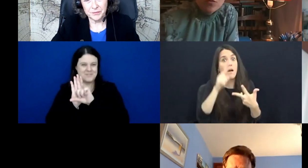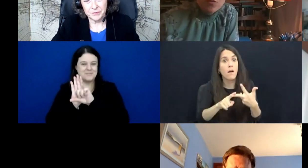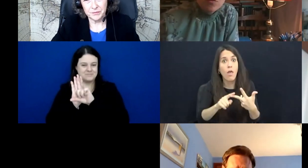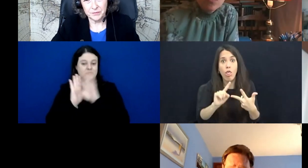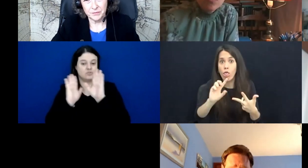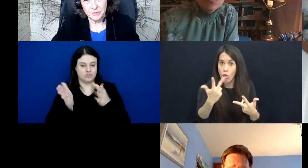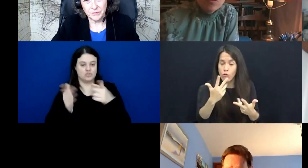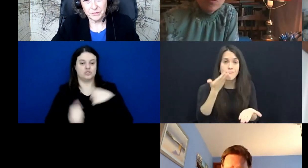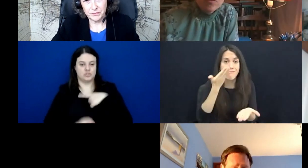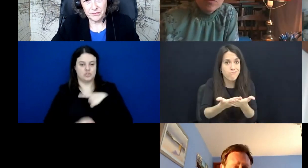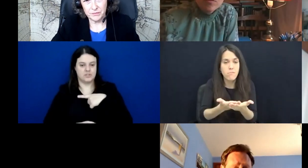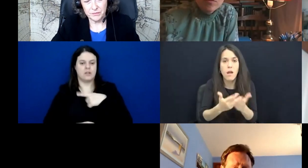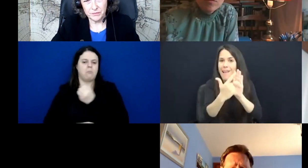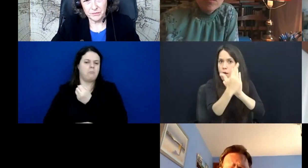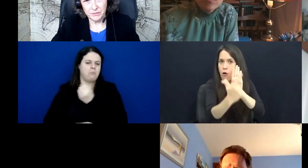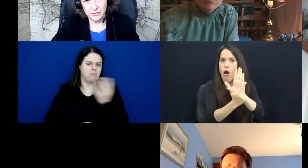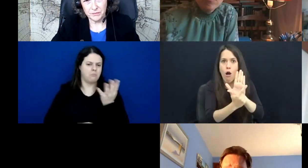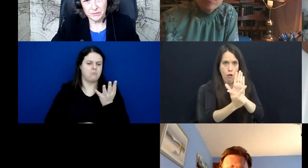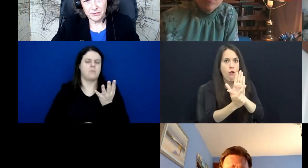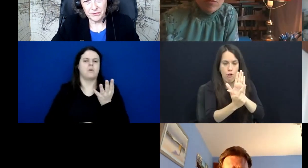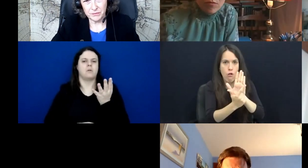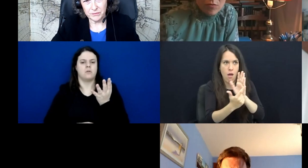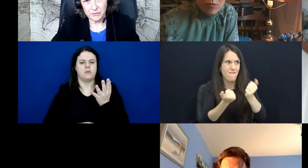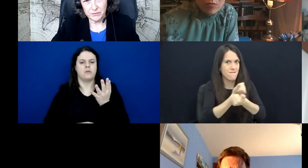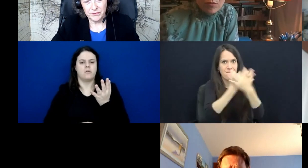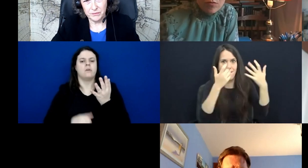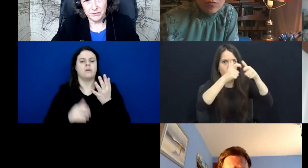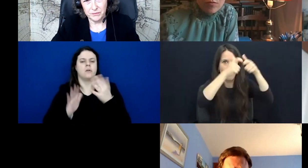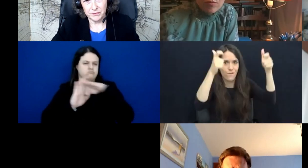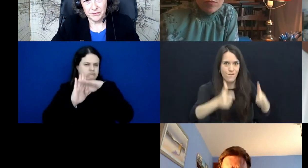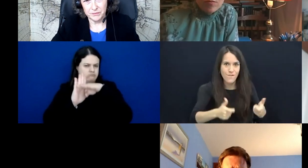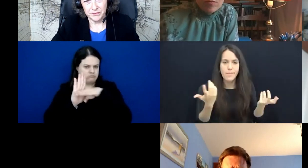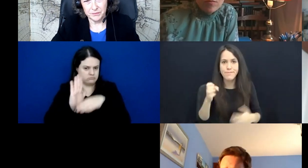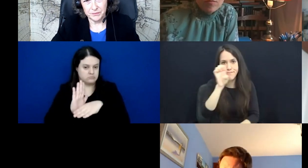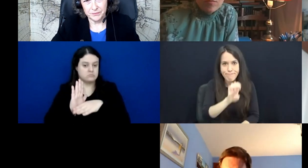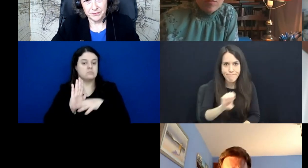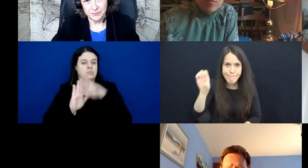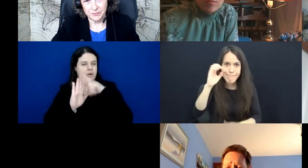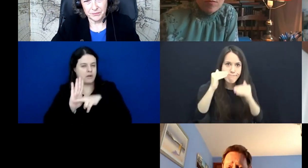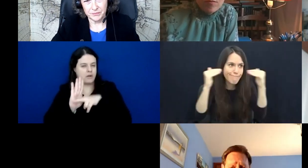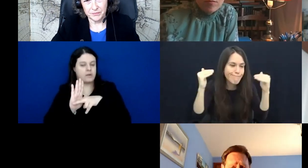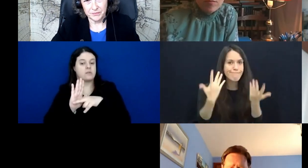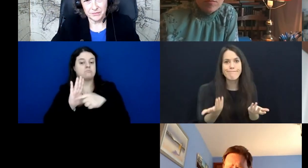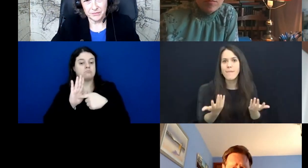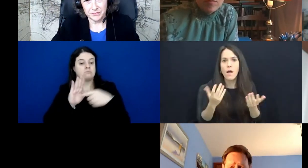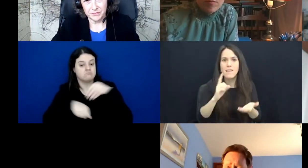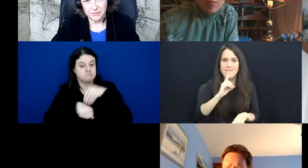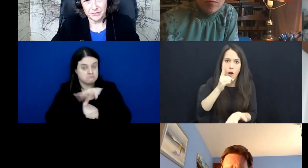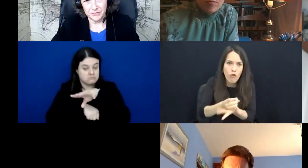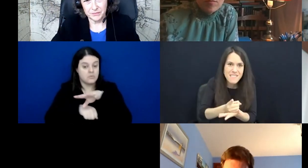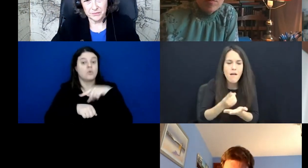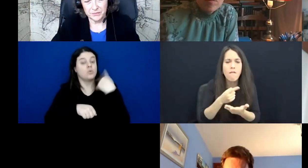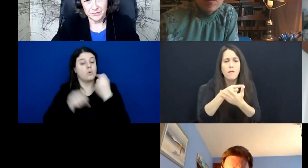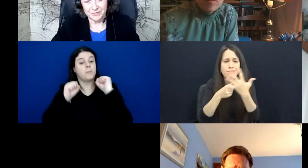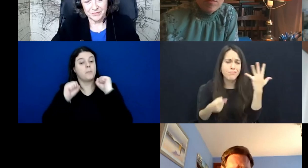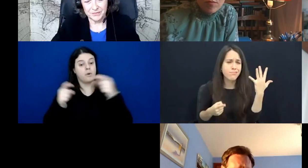there is a number of legal frameworks and directives and EU laws that we can already apply